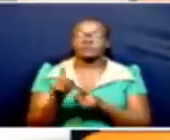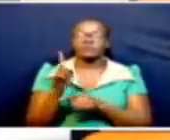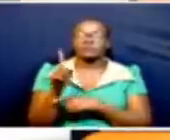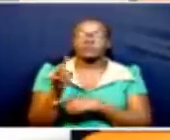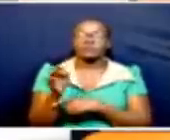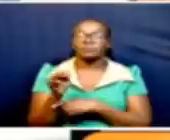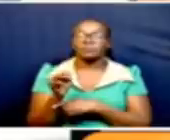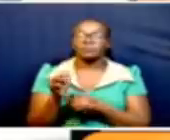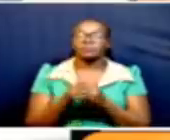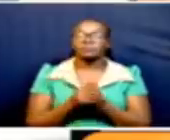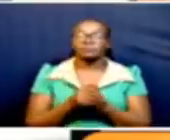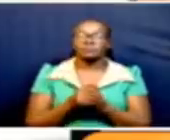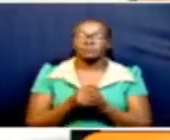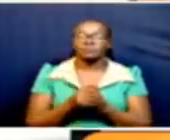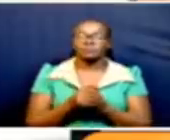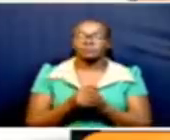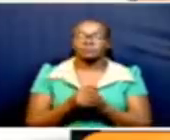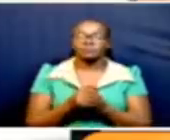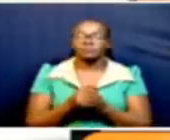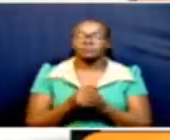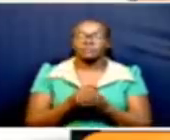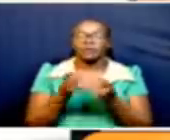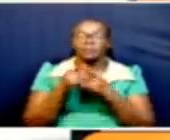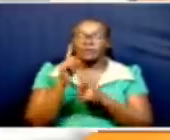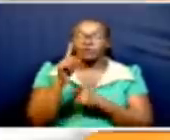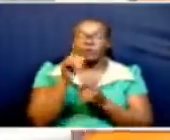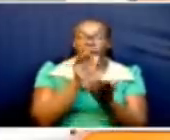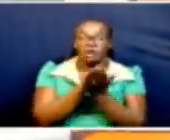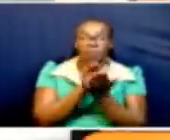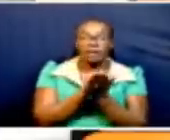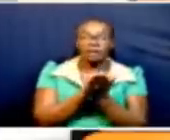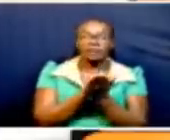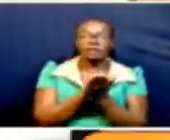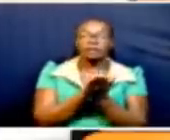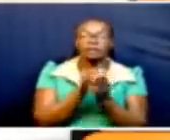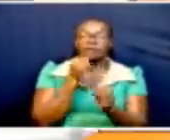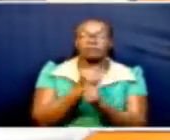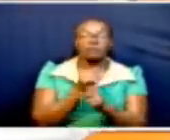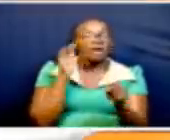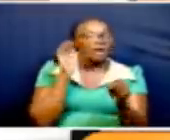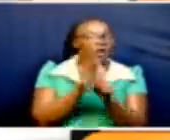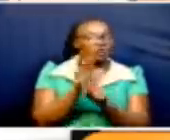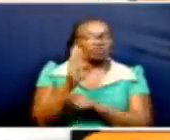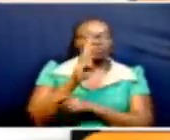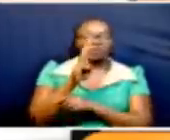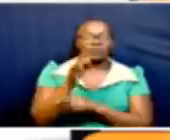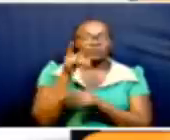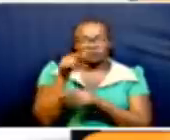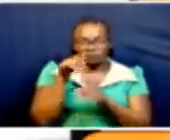day. Mm-hmm. But there is a bank that is transacting billions of money in a day.